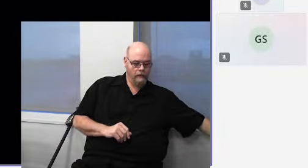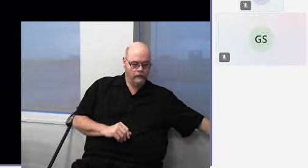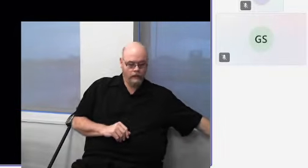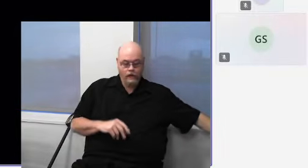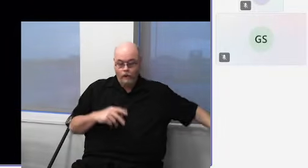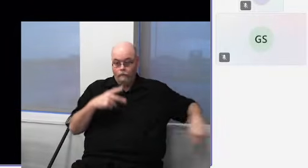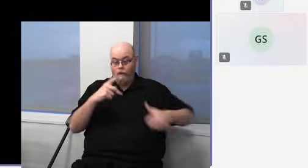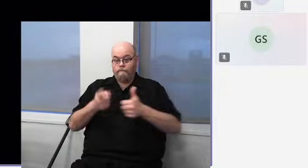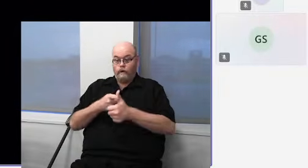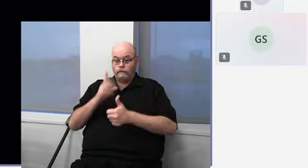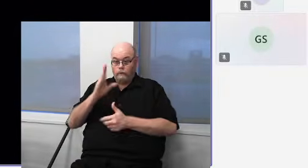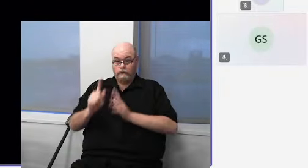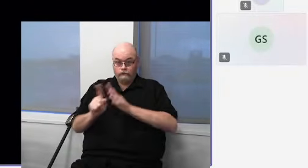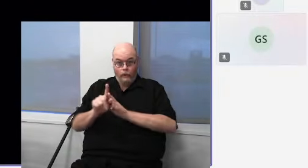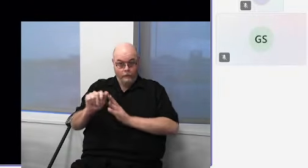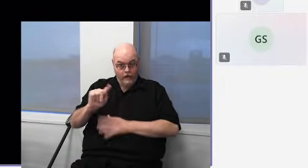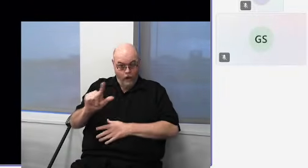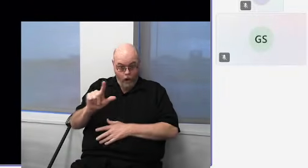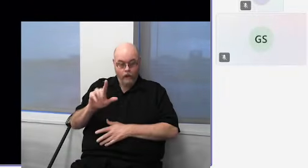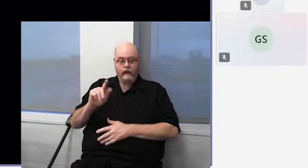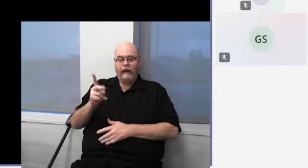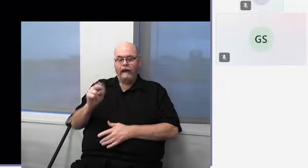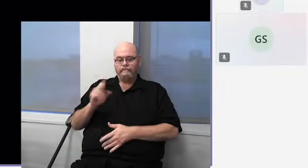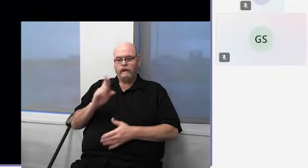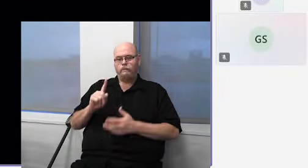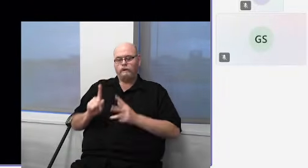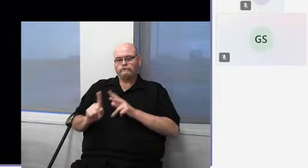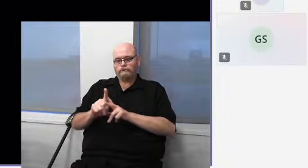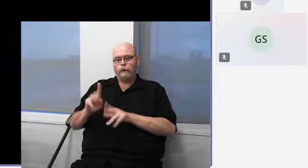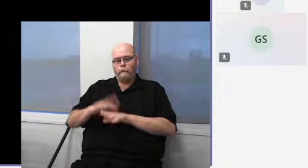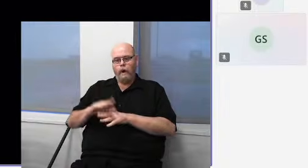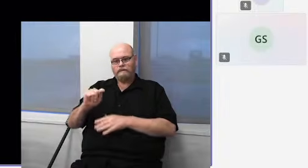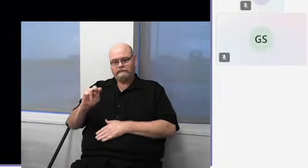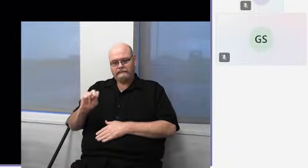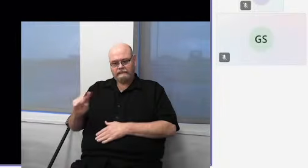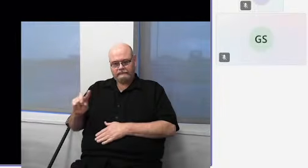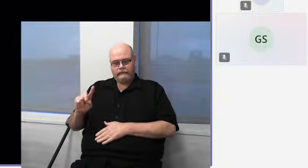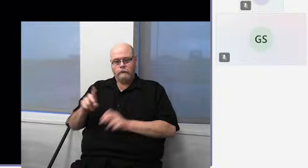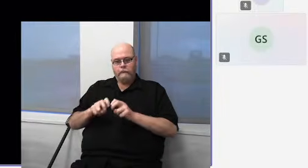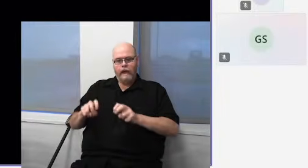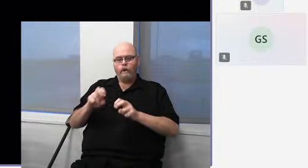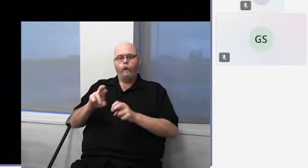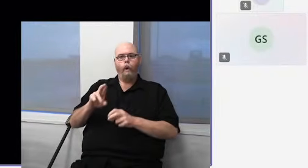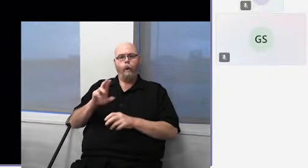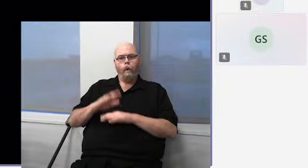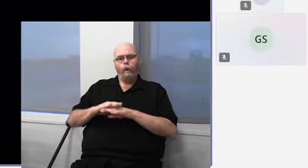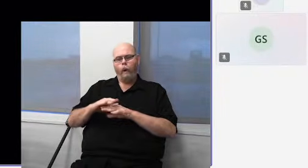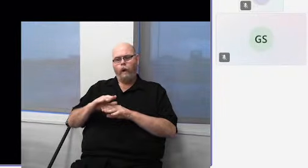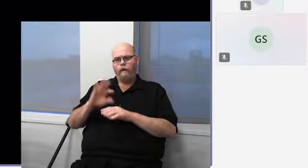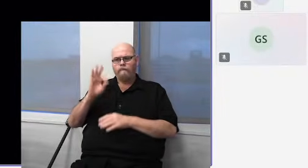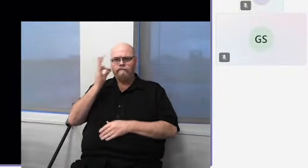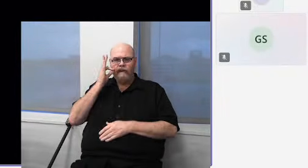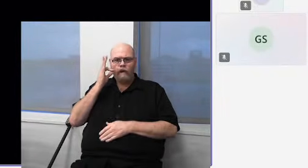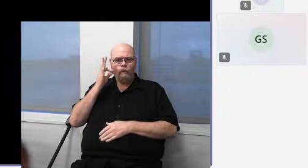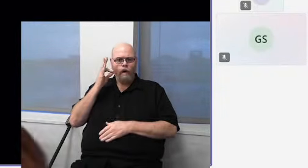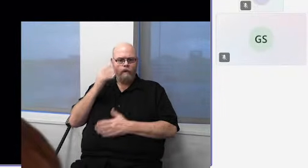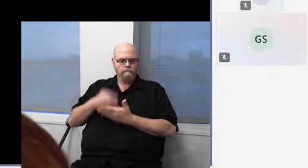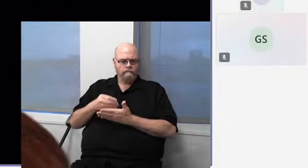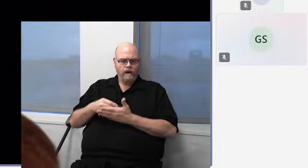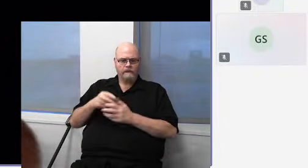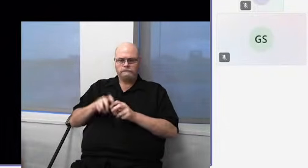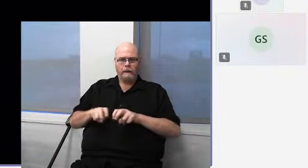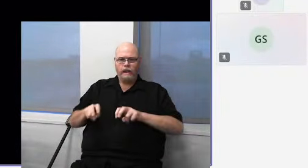she going to show up at all, and the other is whether she would show up on the T&D panel or whether she would show up on the federal funds